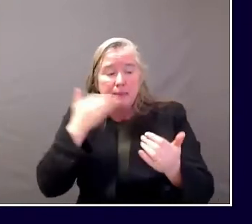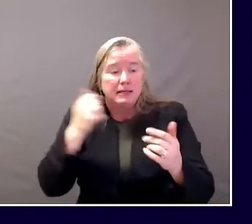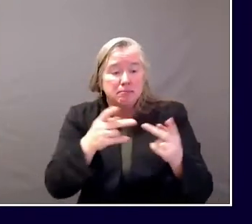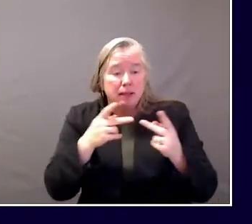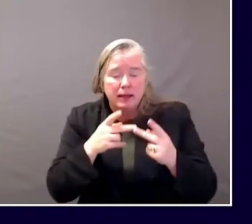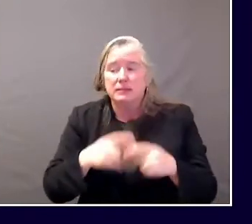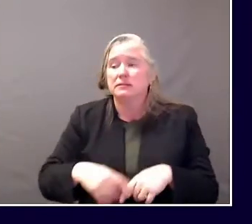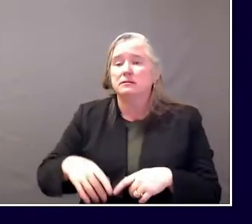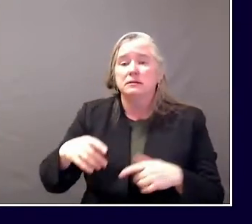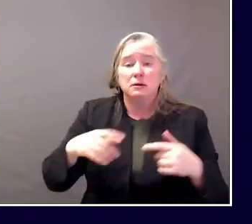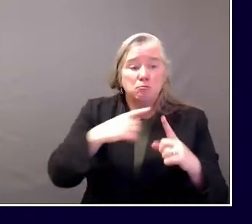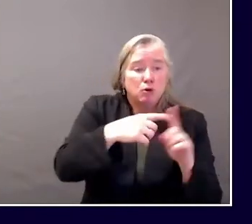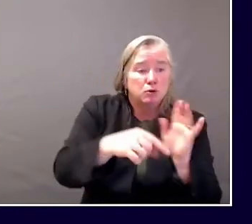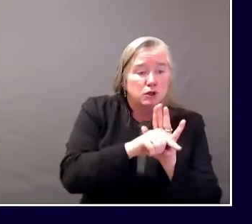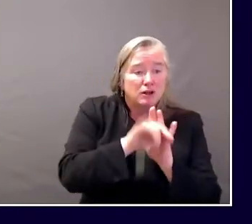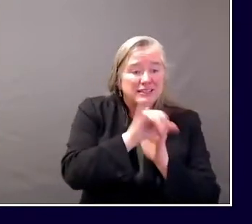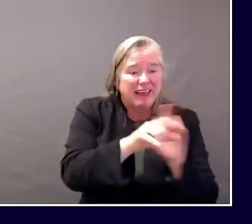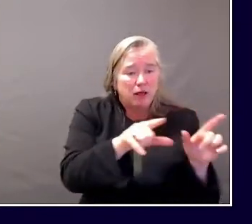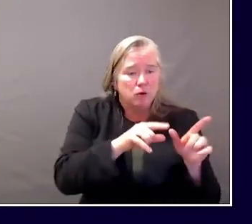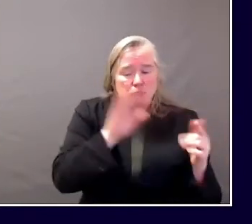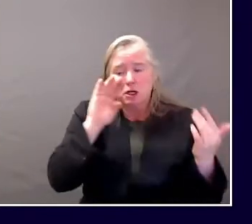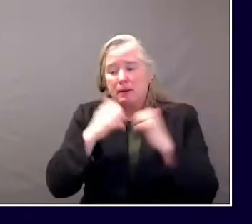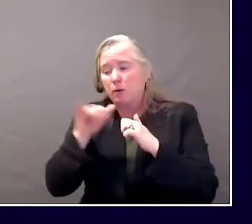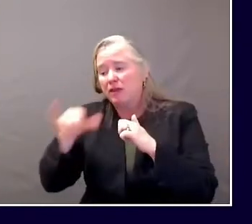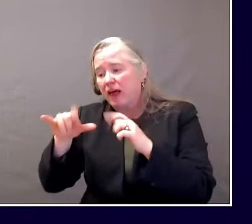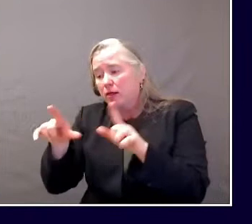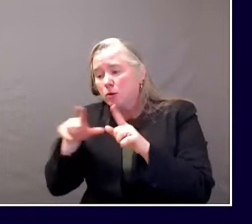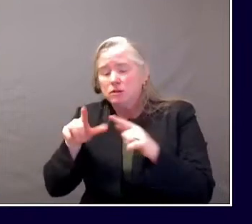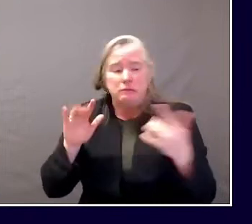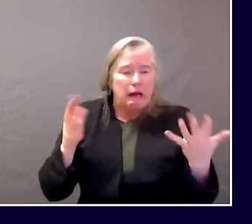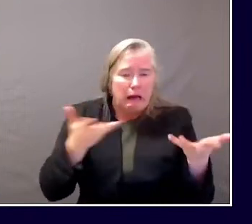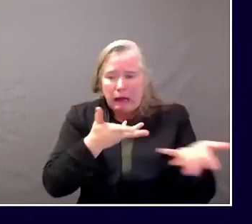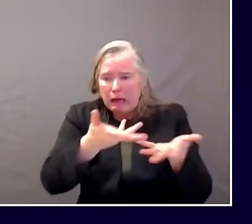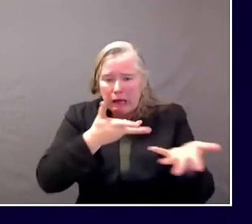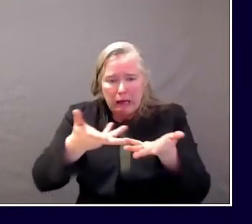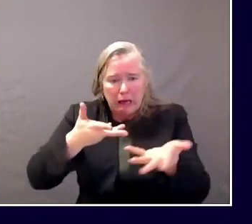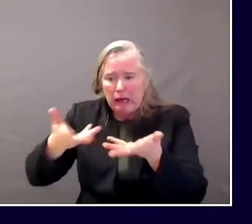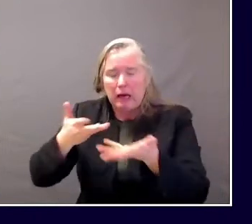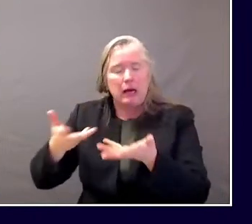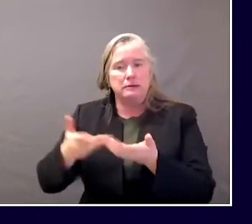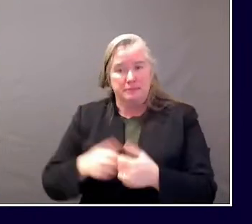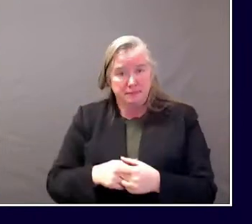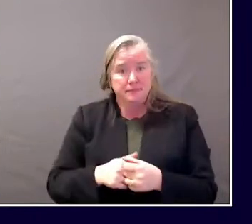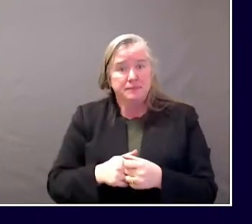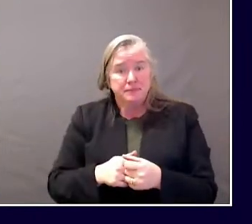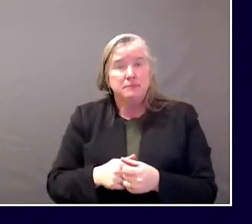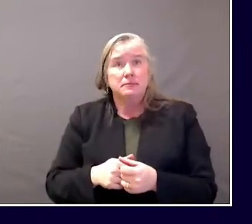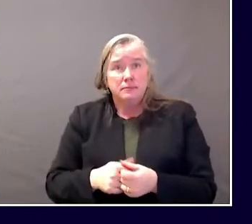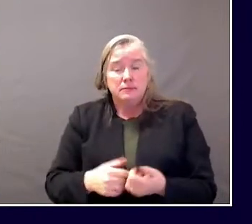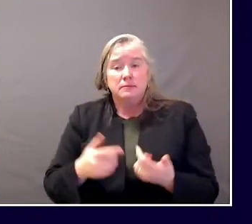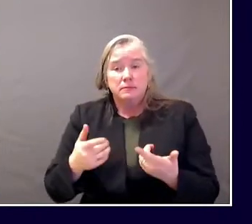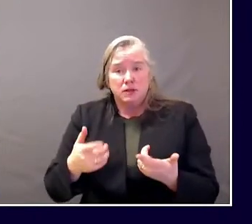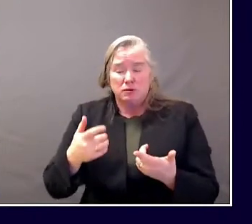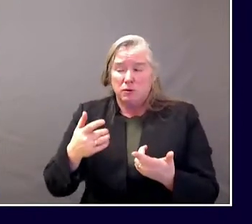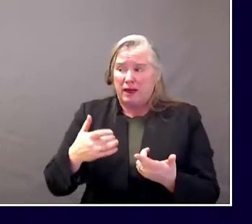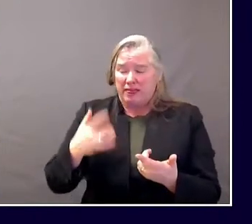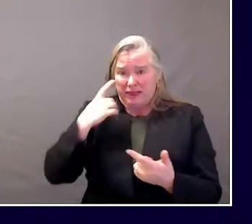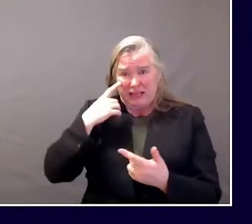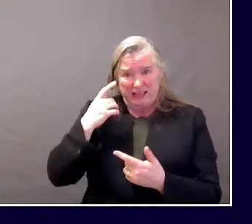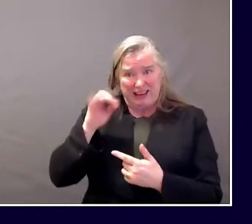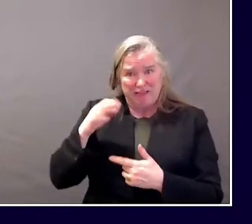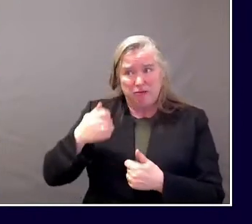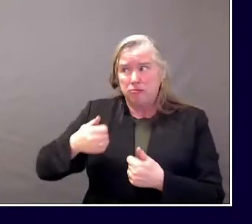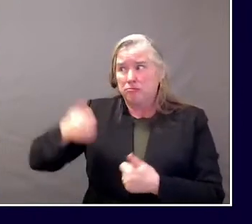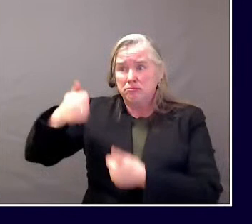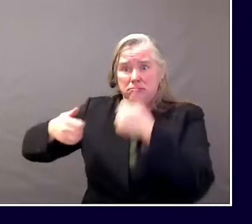than others. So I understand that there are those whom we haven't had a direct conversation with, but I don't think it's accurate to characterize this